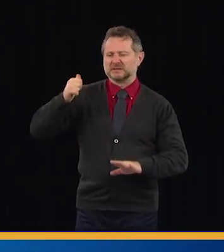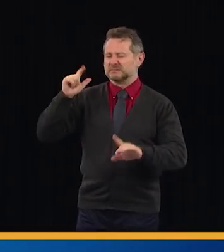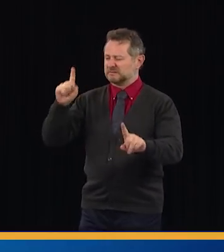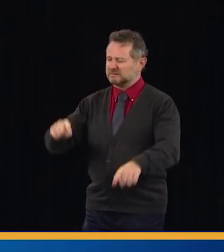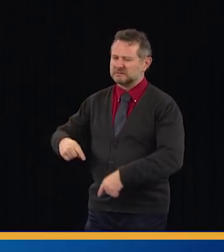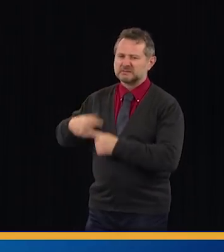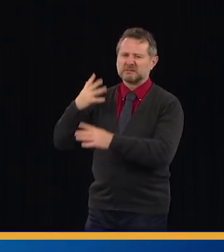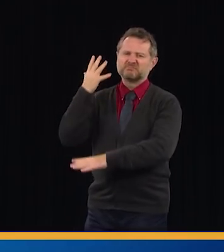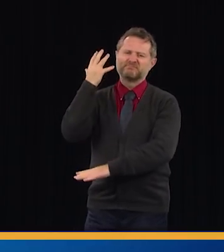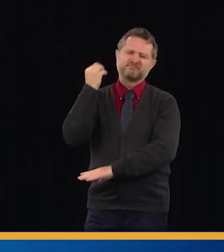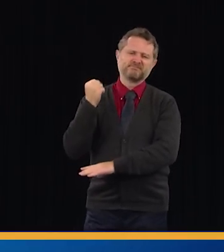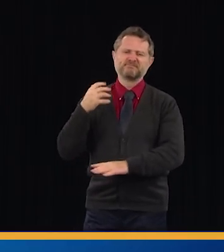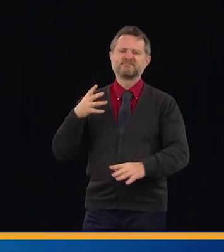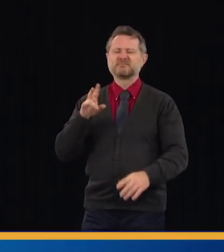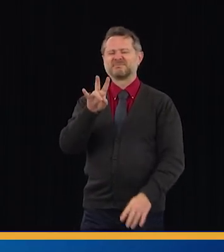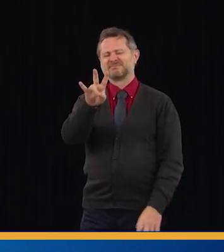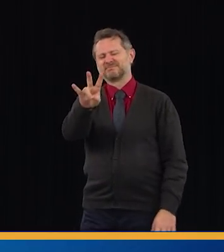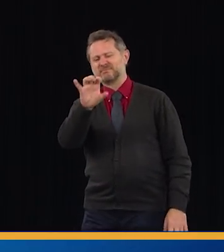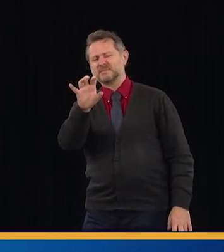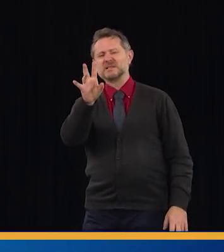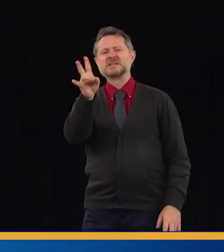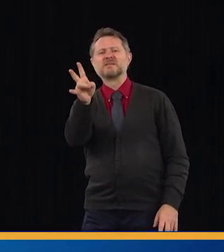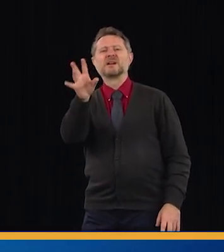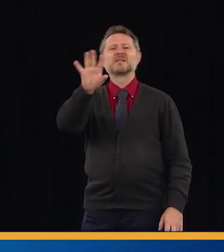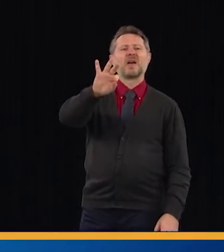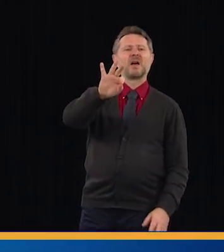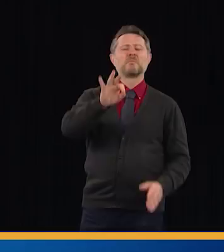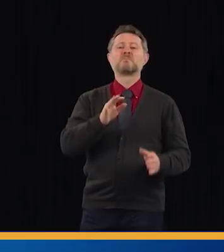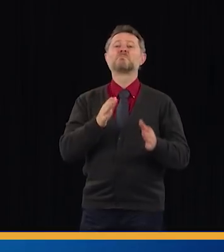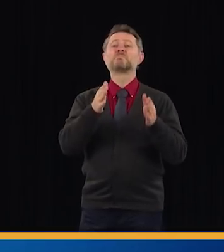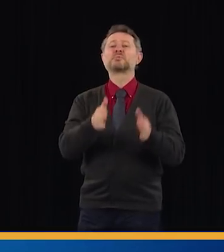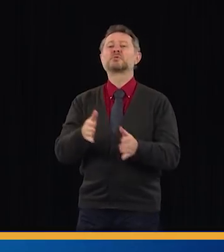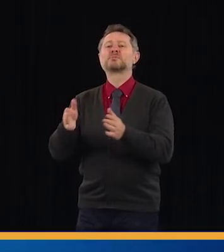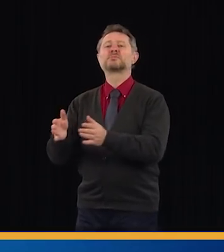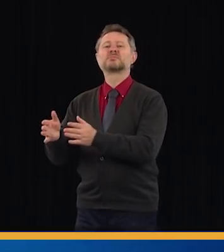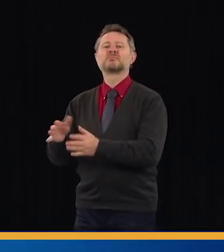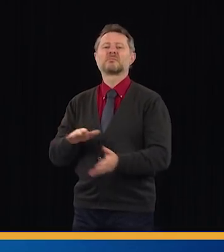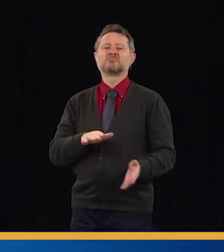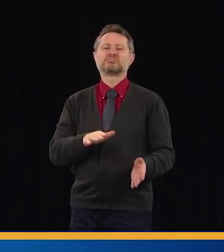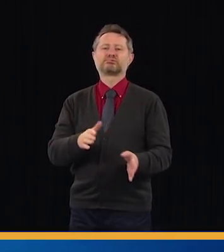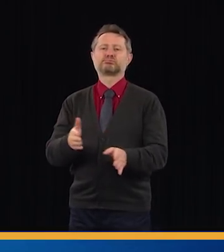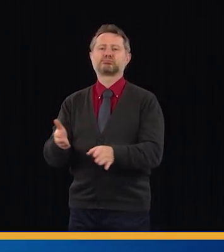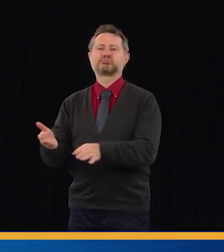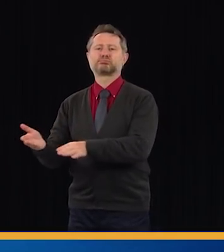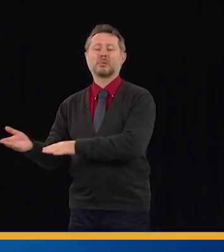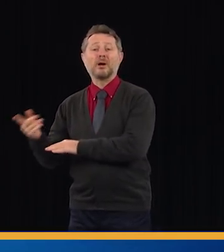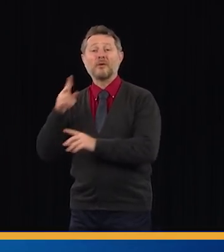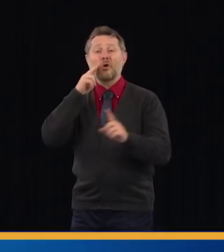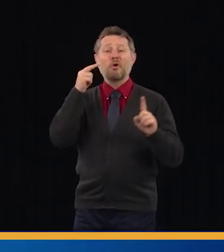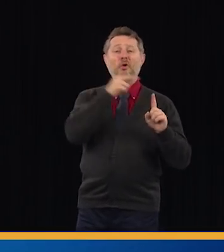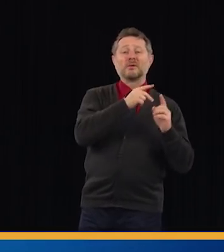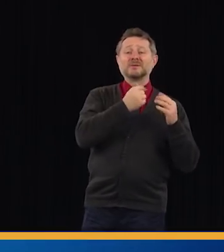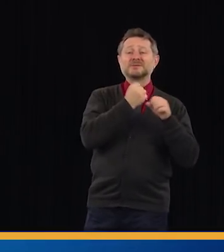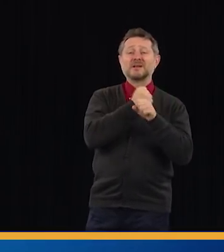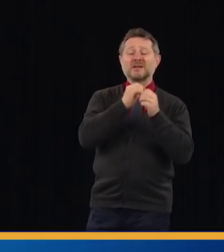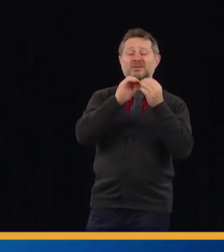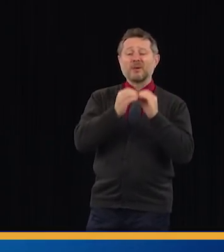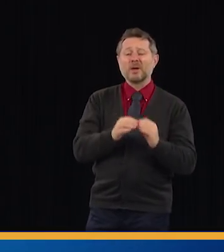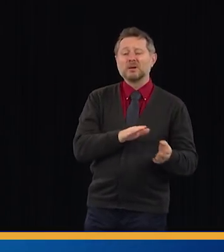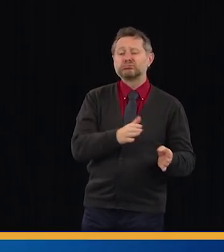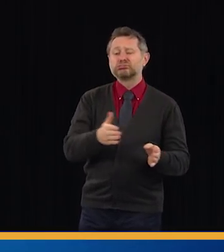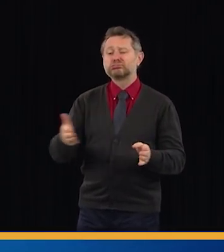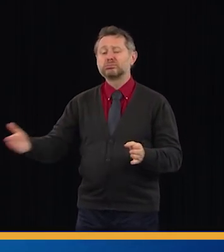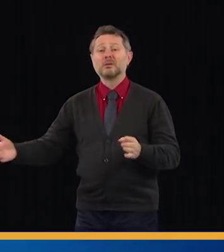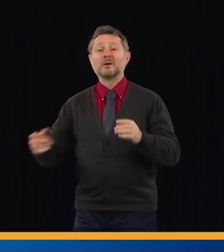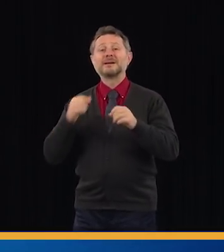toll yet, 779 people. When you look at the numbers on the death toll, it has been going